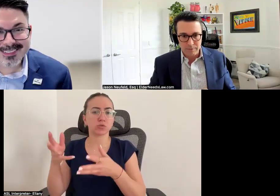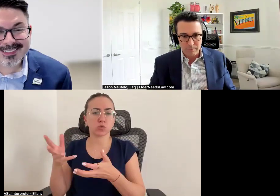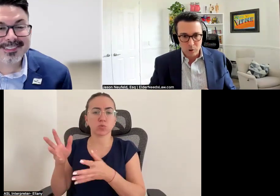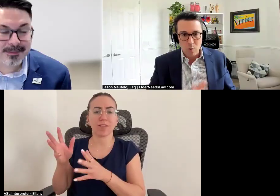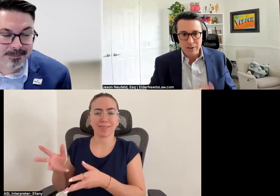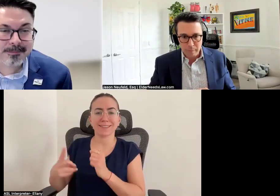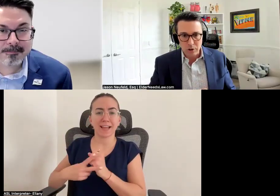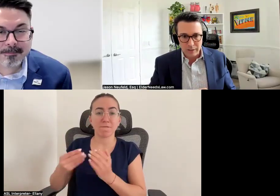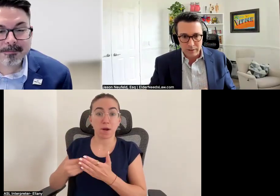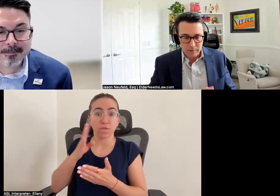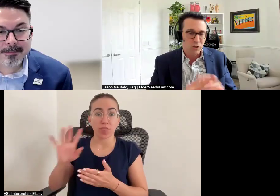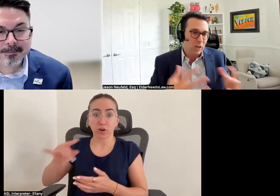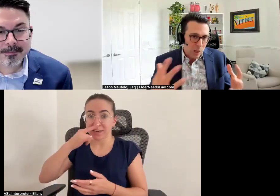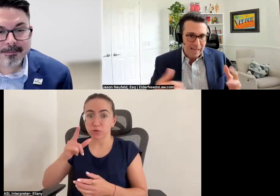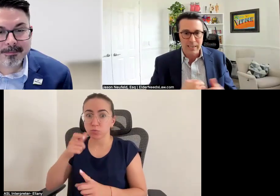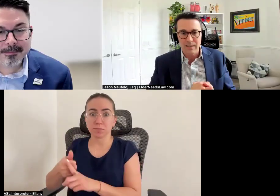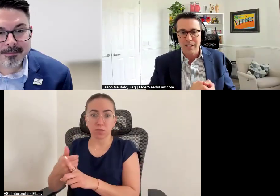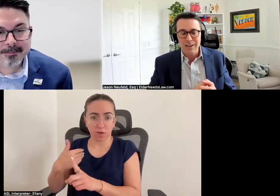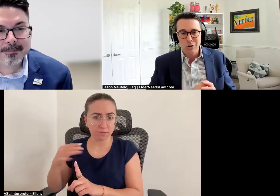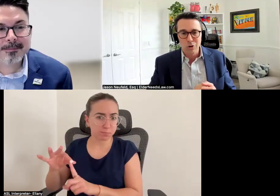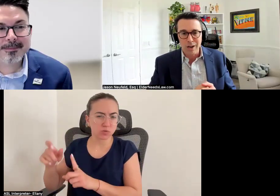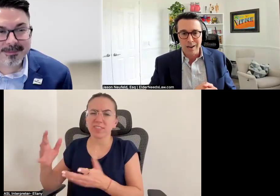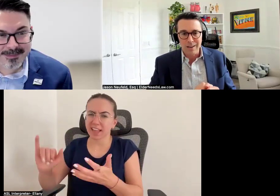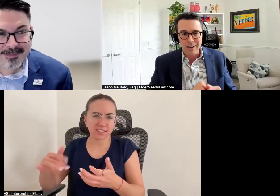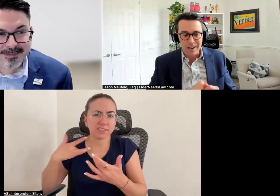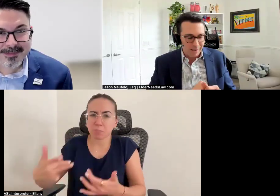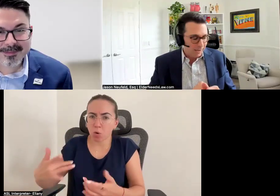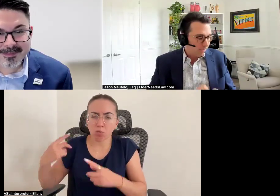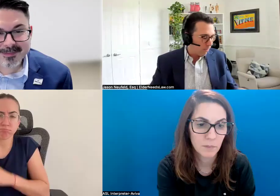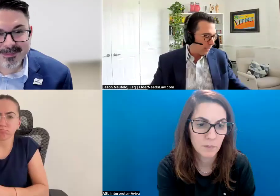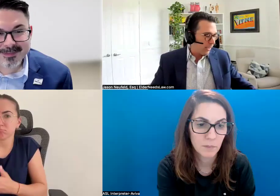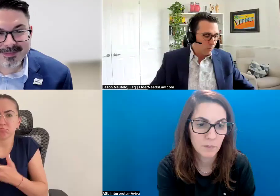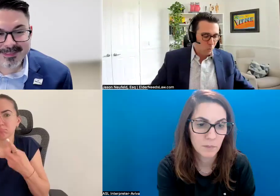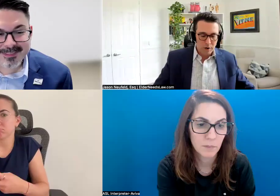child who has special needs. This is the classic,